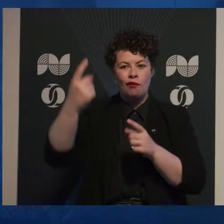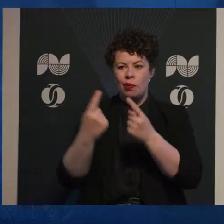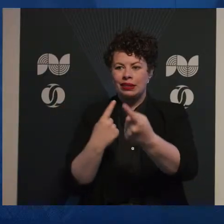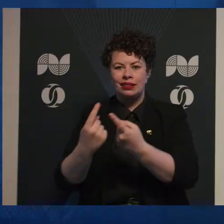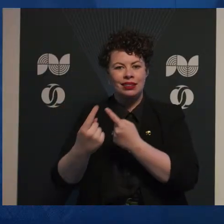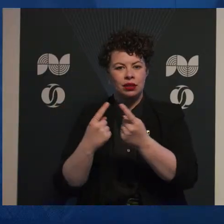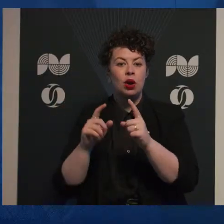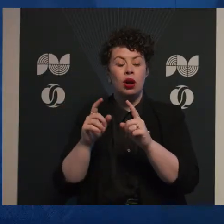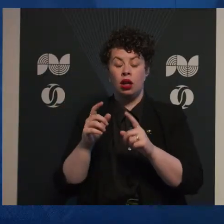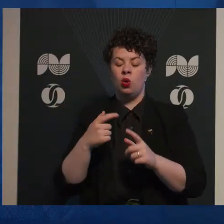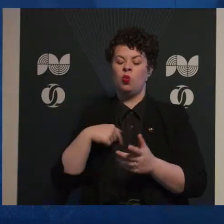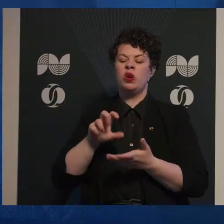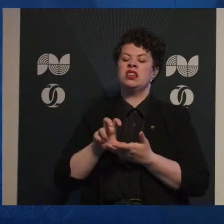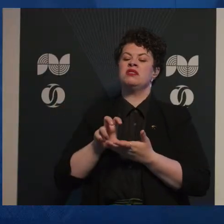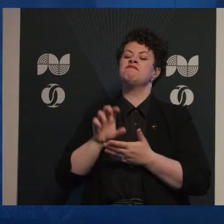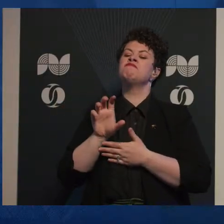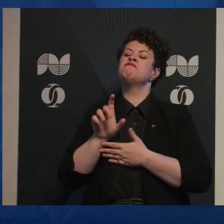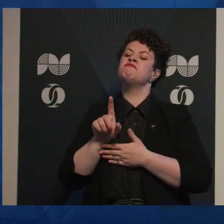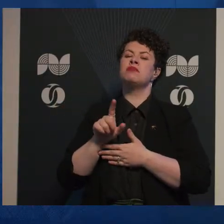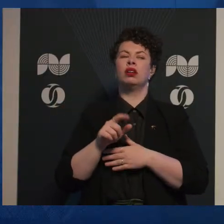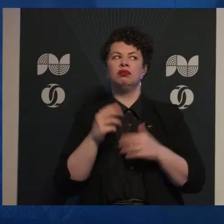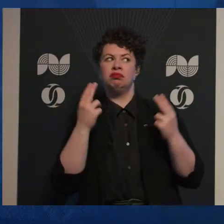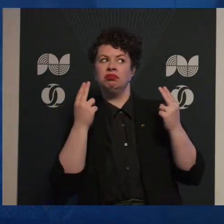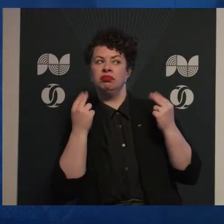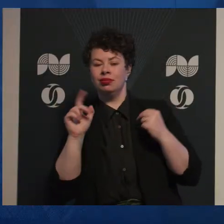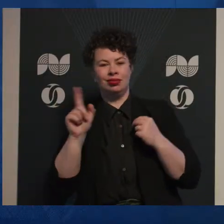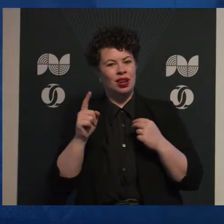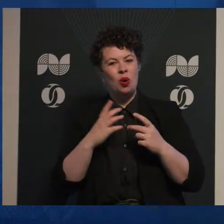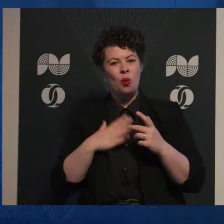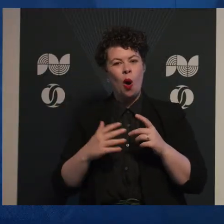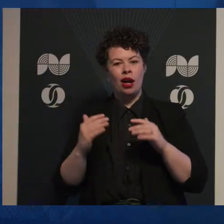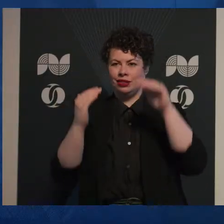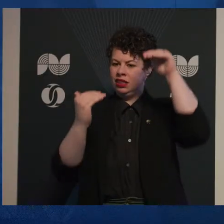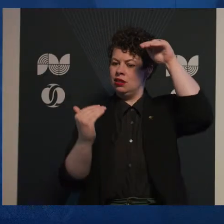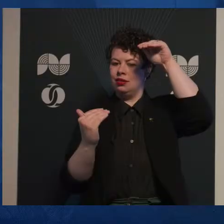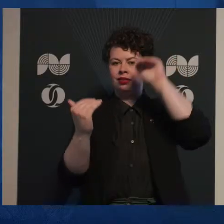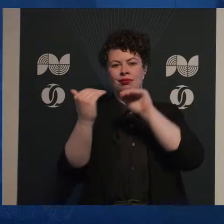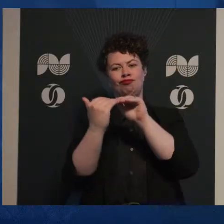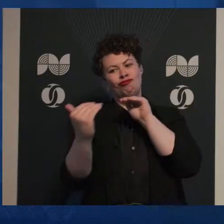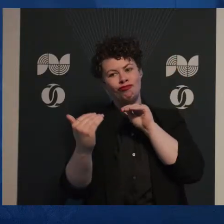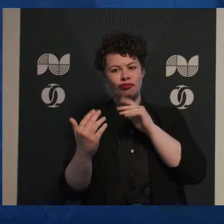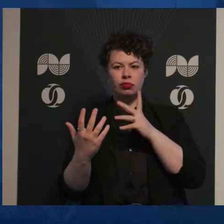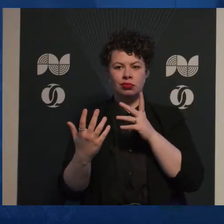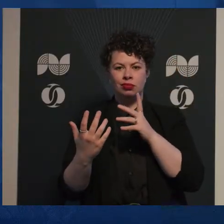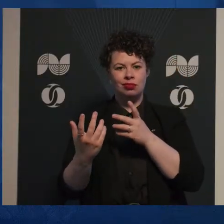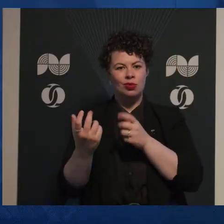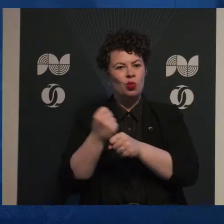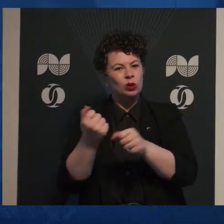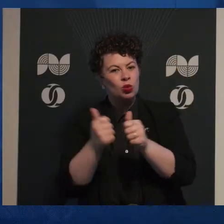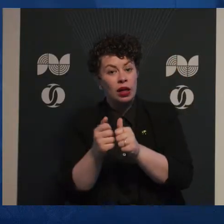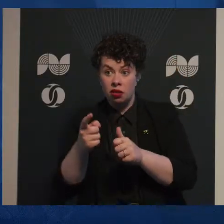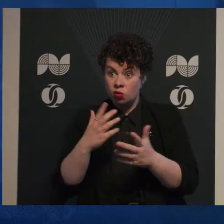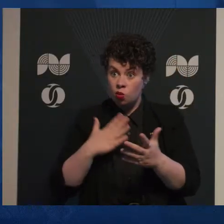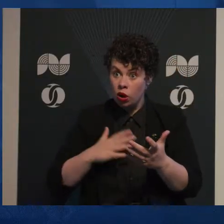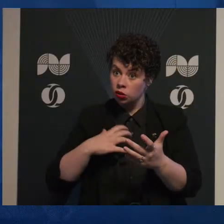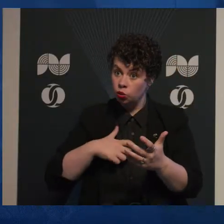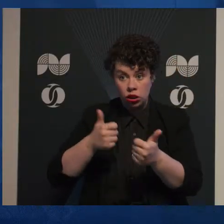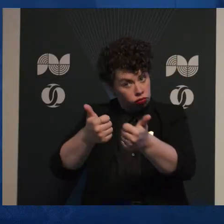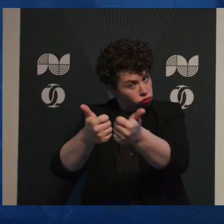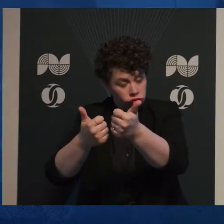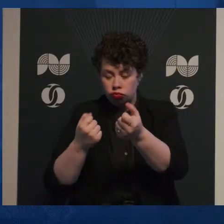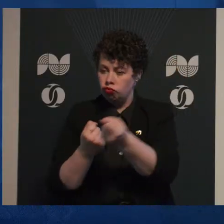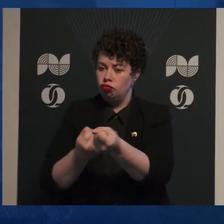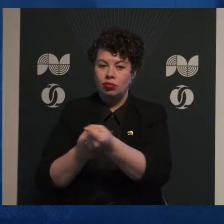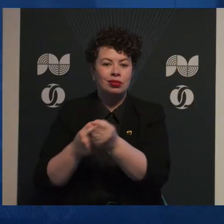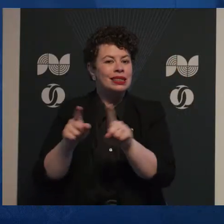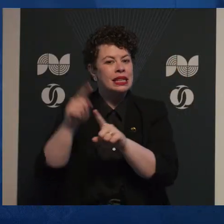need a willing client. We need a client that's kind of prepared to make changes. And obviously, as we heard earlier in Moldova,